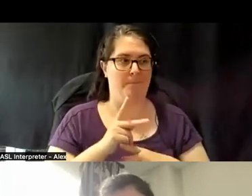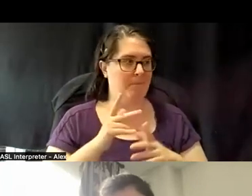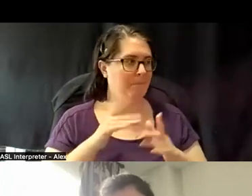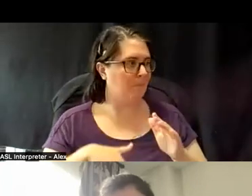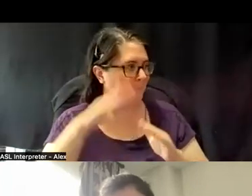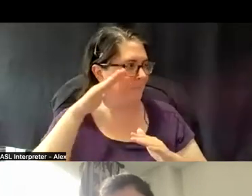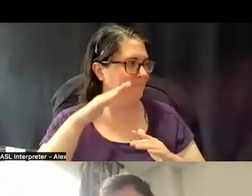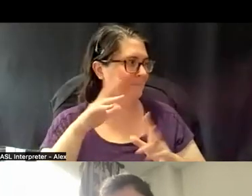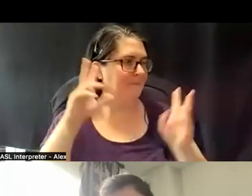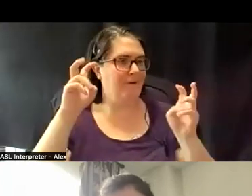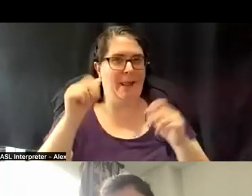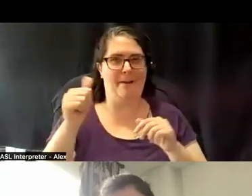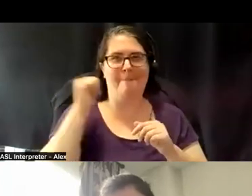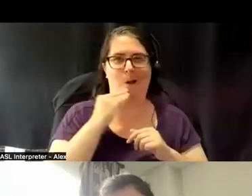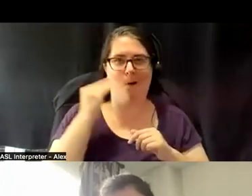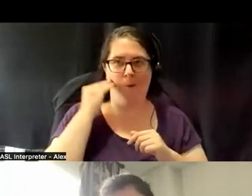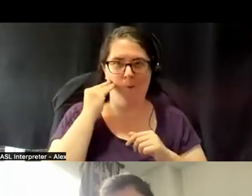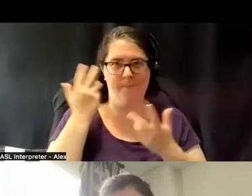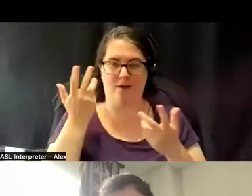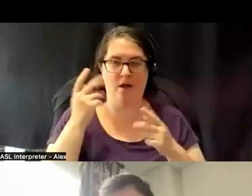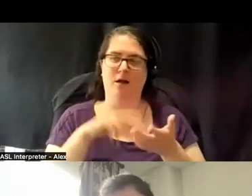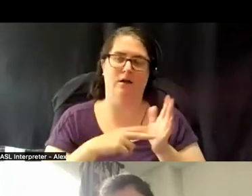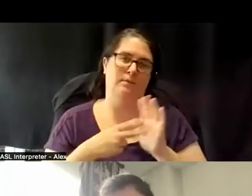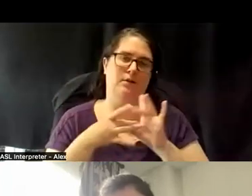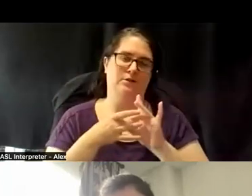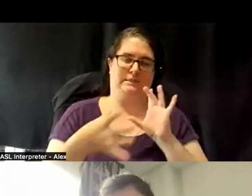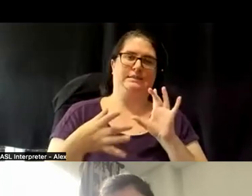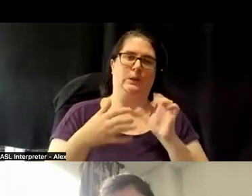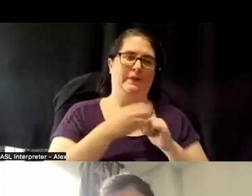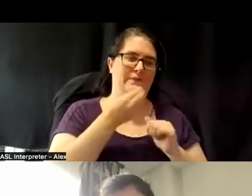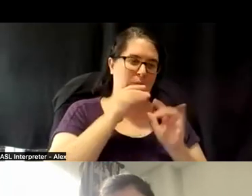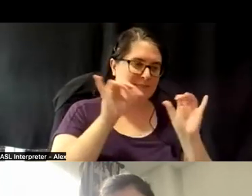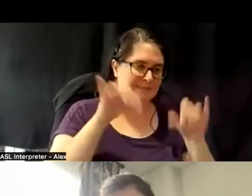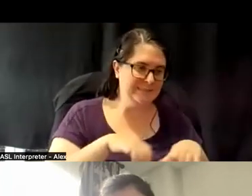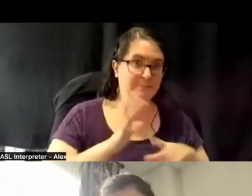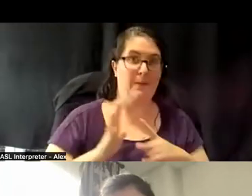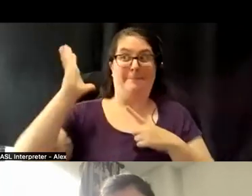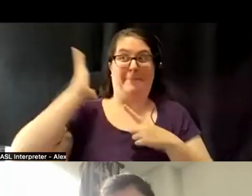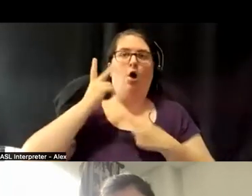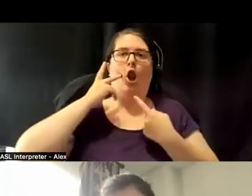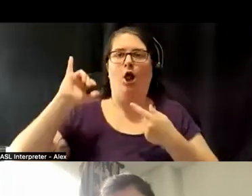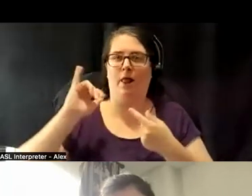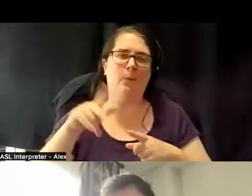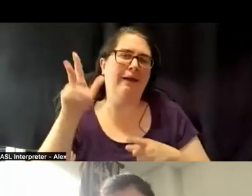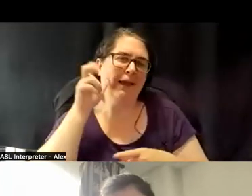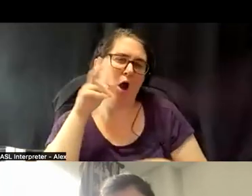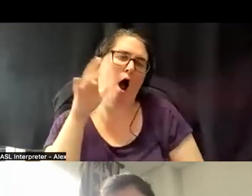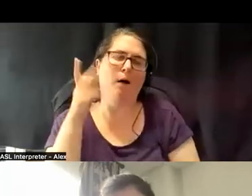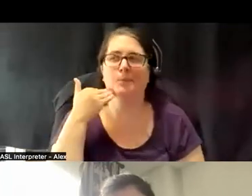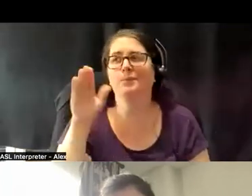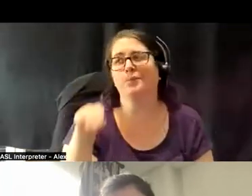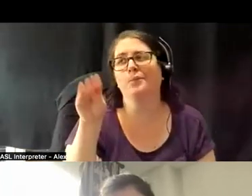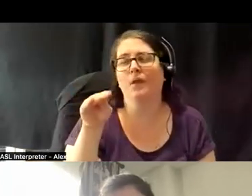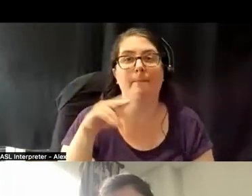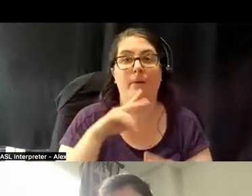know, there's a lot of disconnect to what our food systems were. Right? You may hear about it, but what does it mean